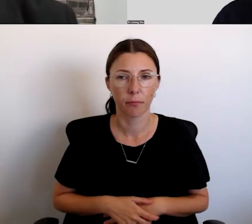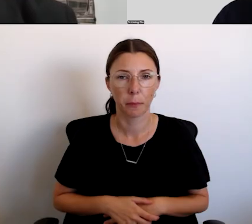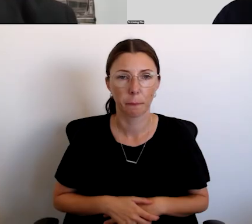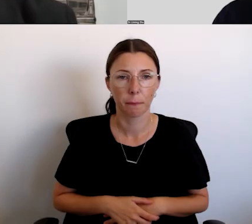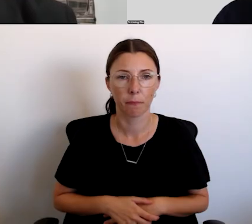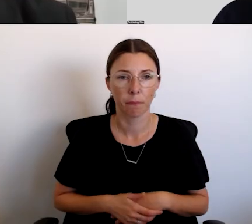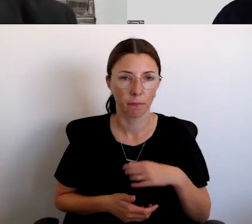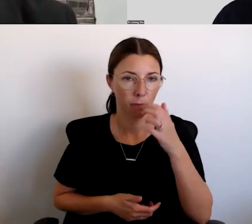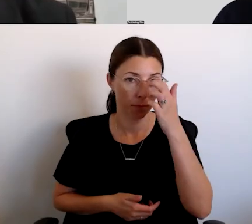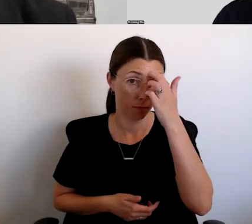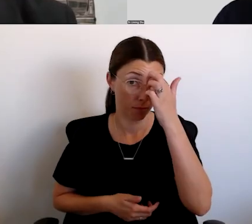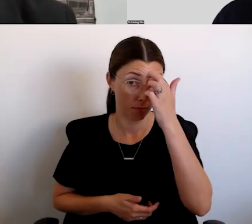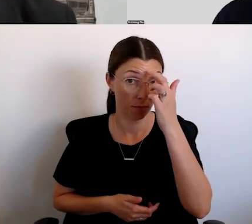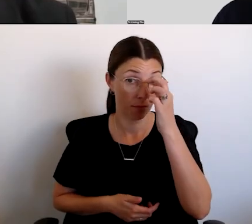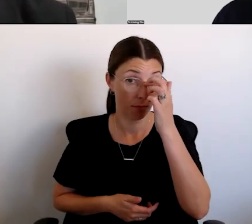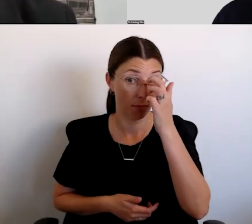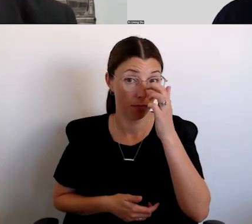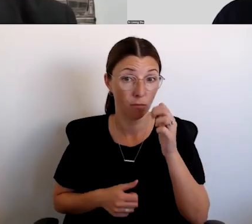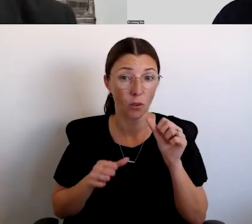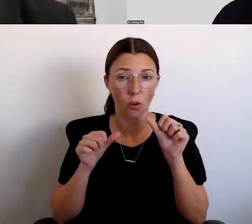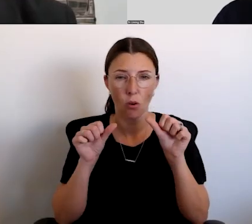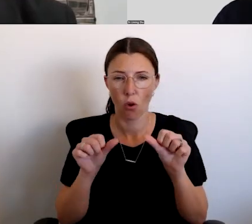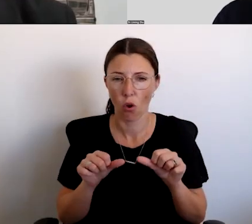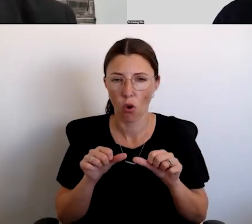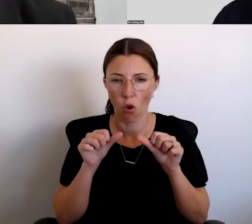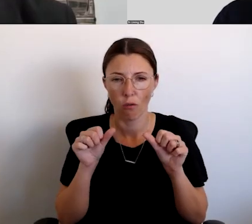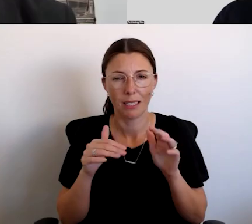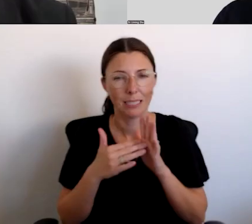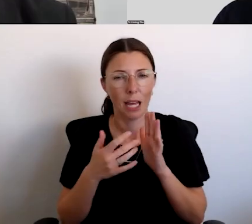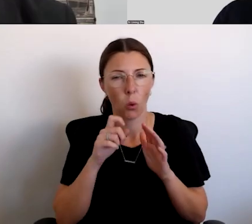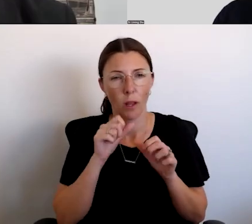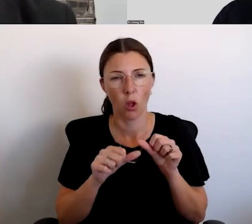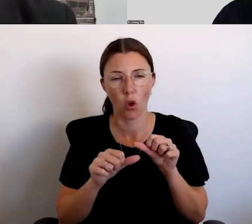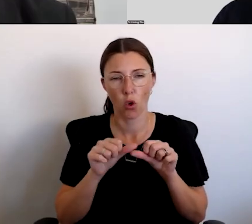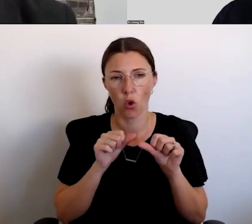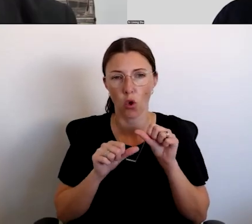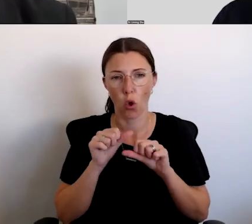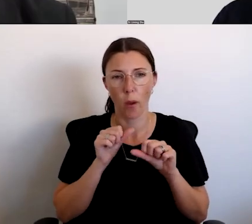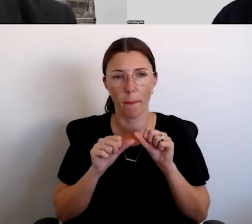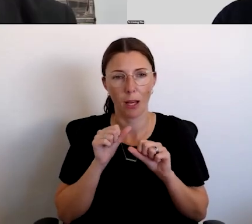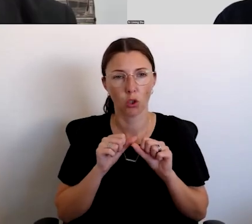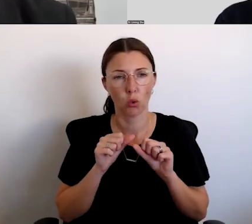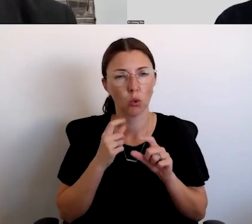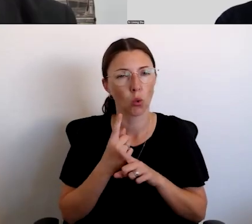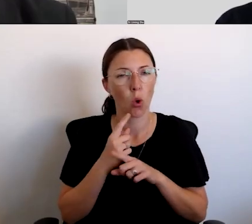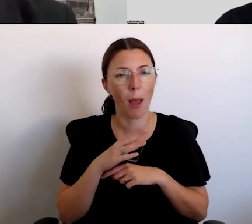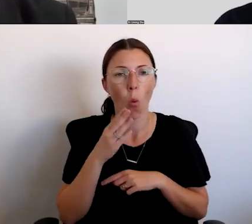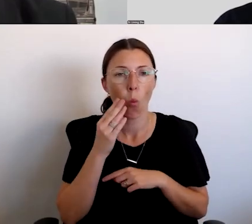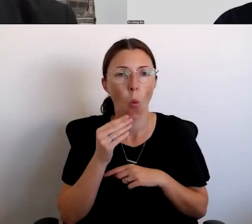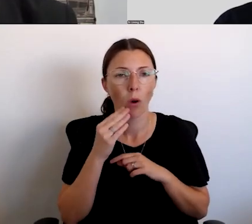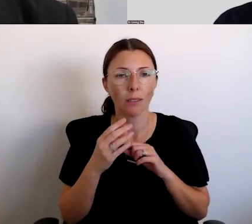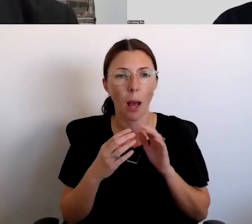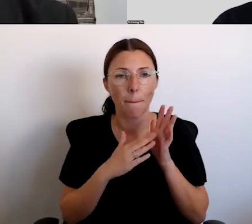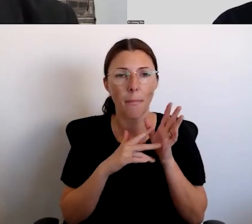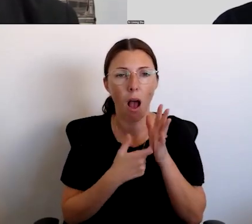So let's just look for a moment, if we can just go back to the watermarking that's